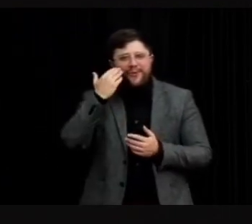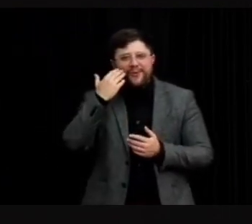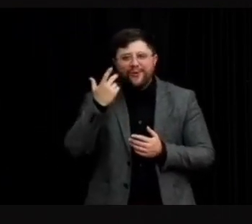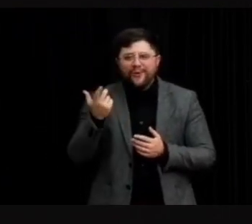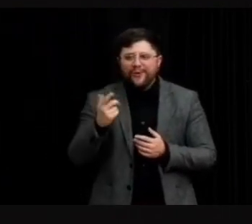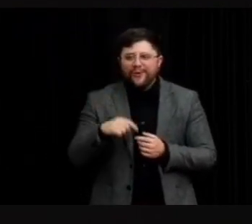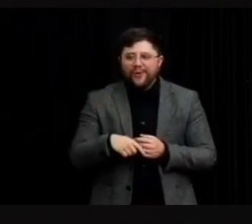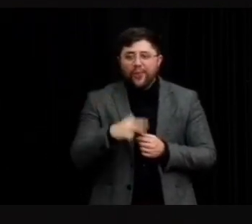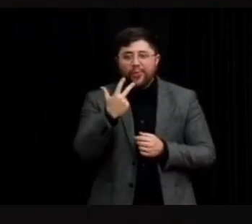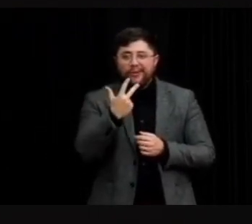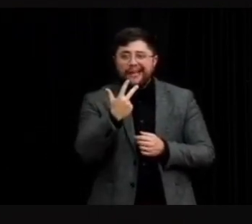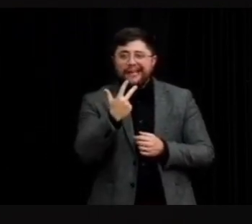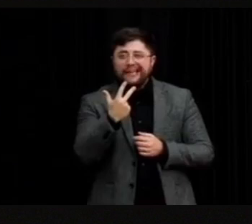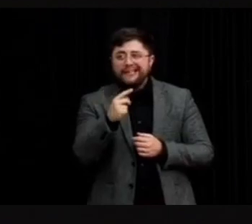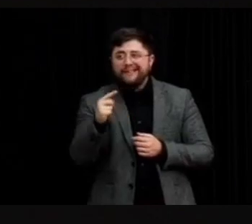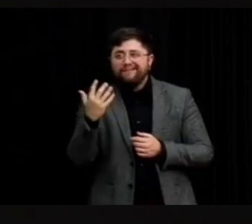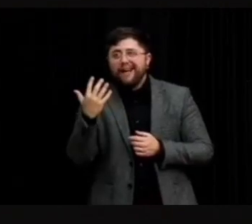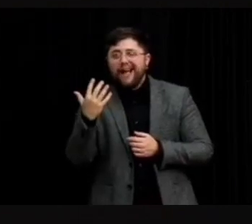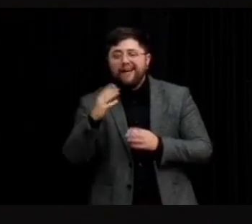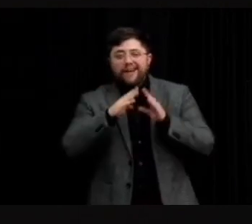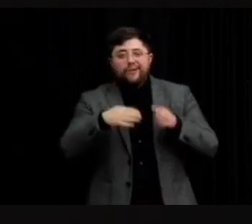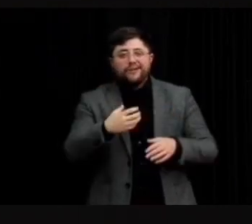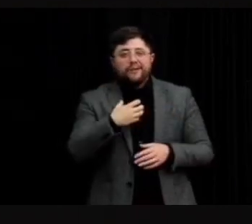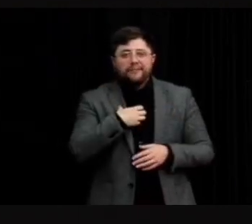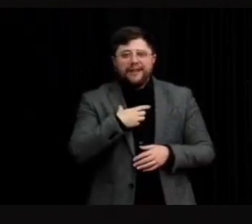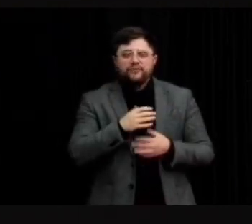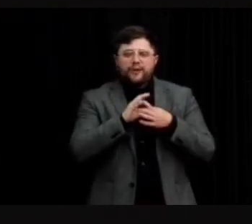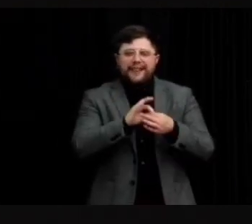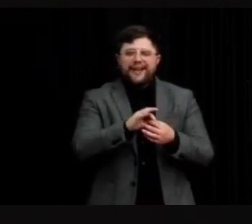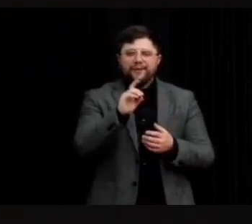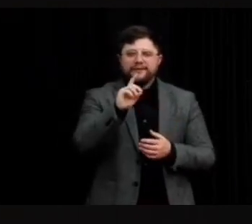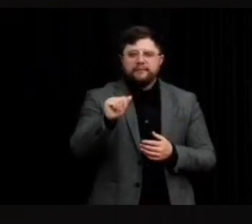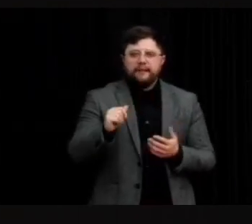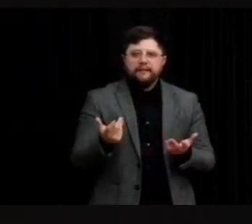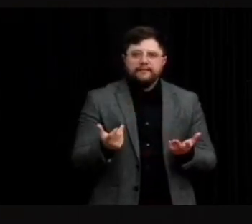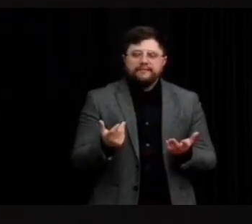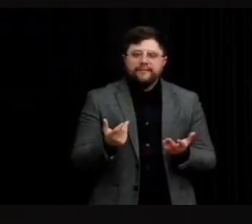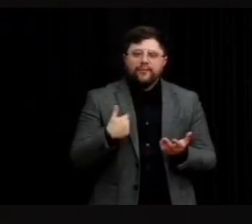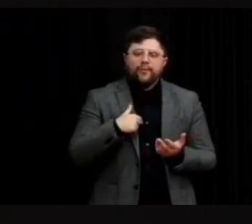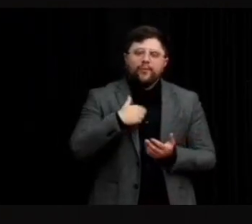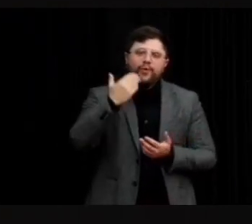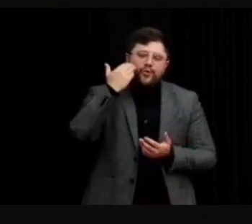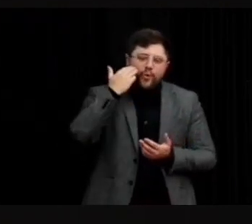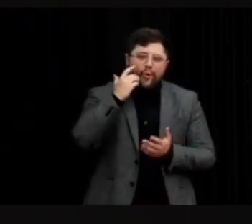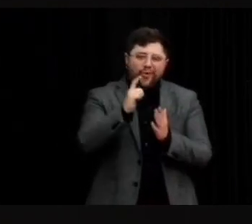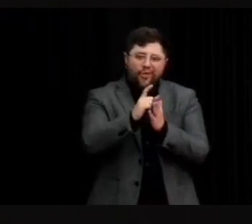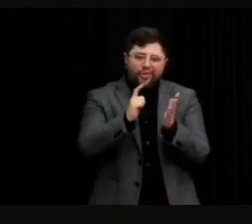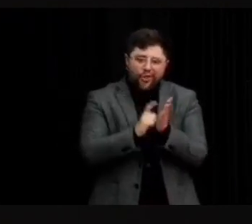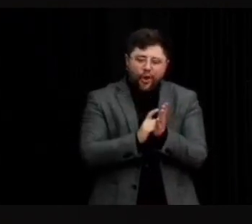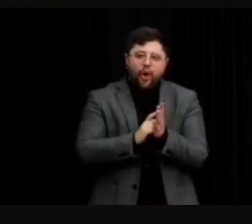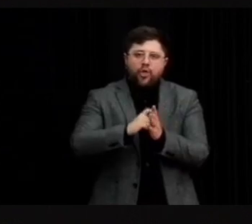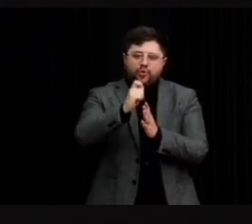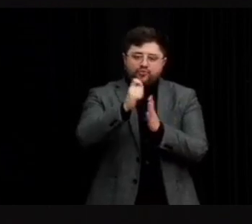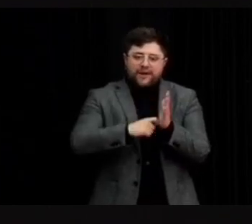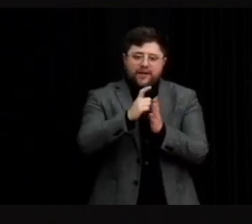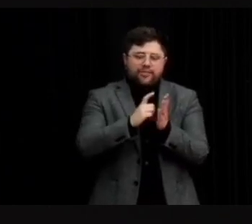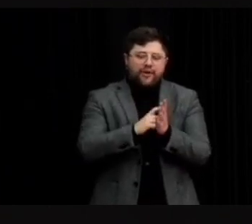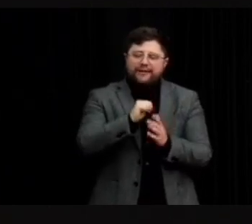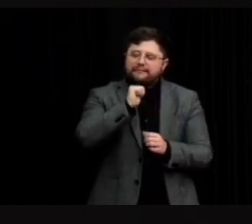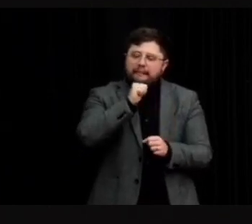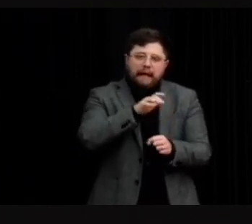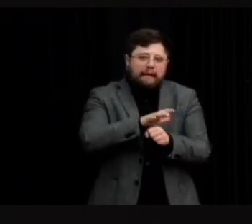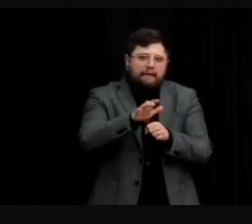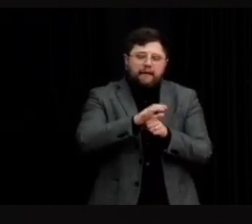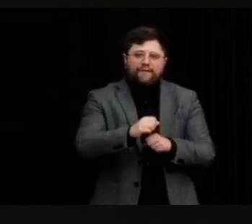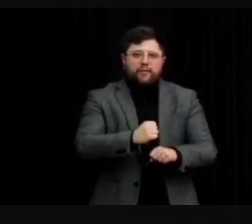in 5 fair housing complaints are related to having a disability, we know that the law in writing is not enough to